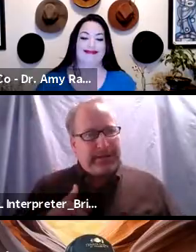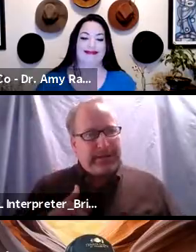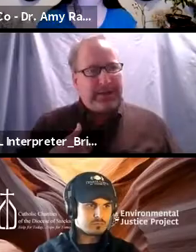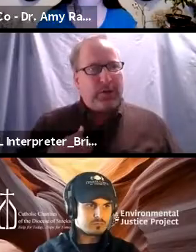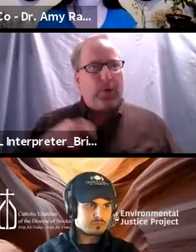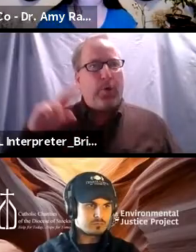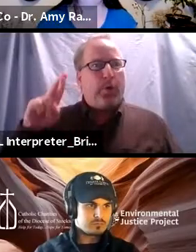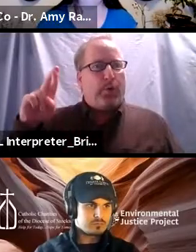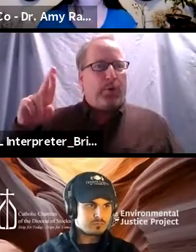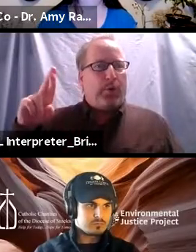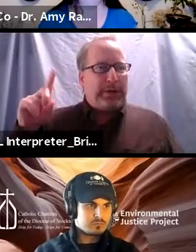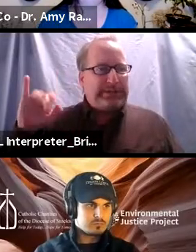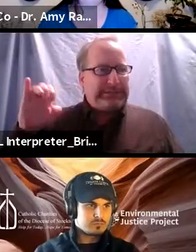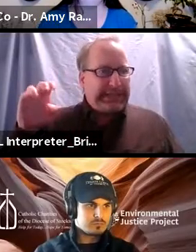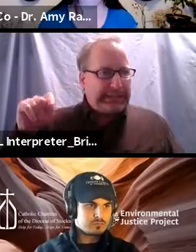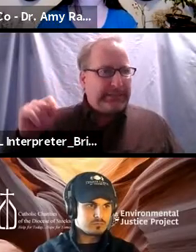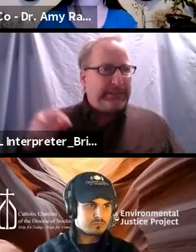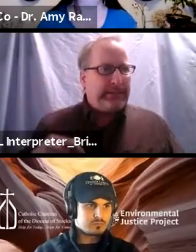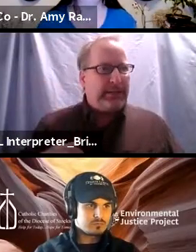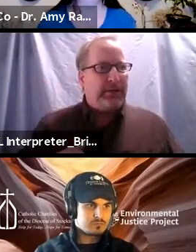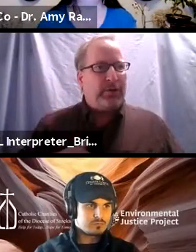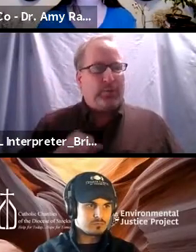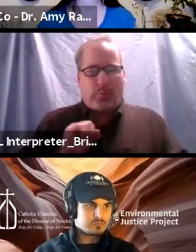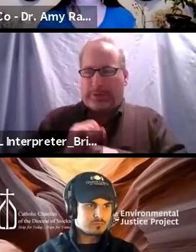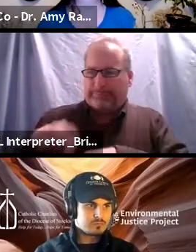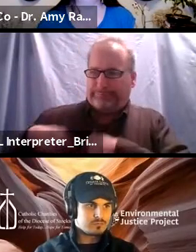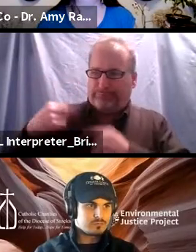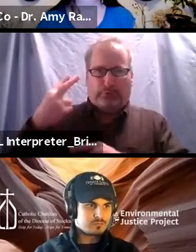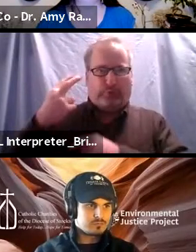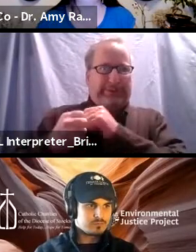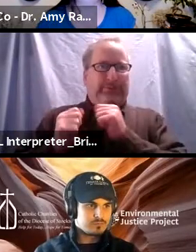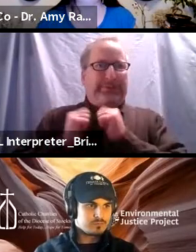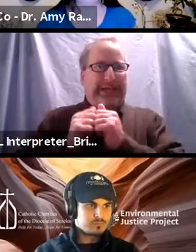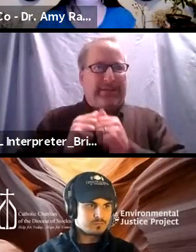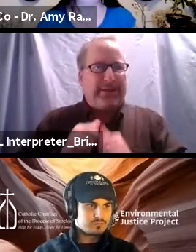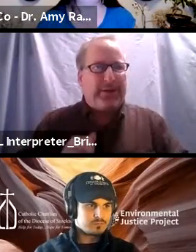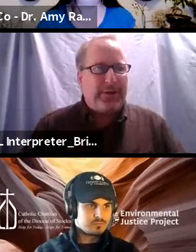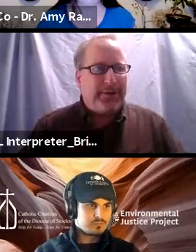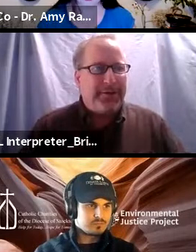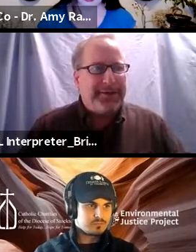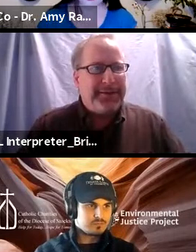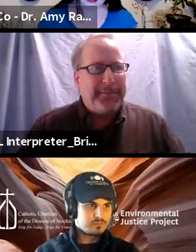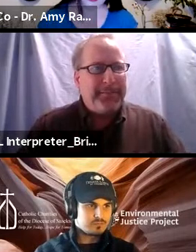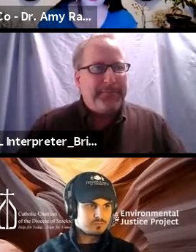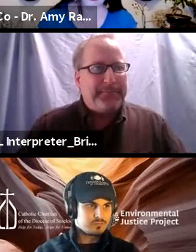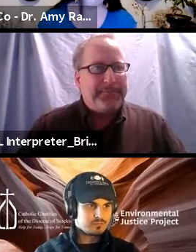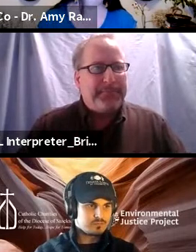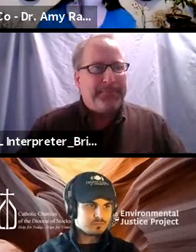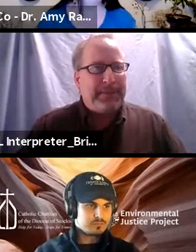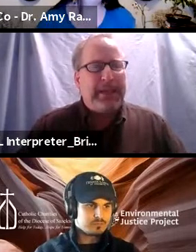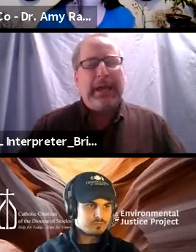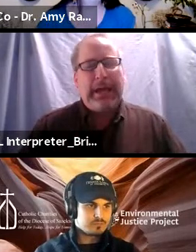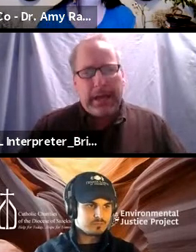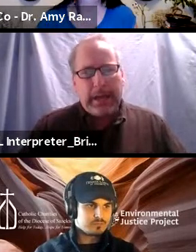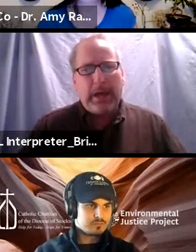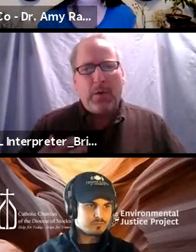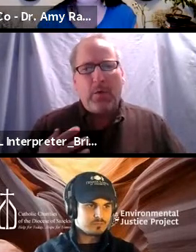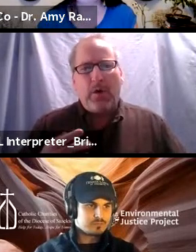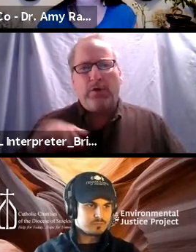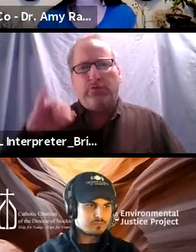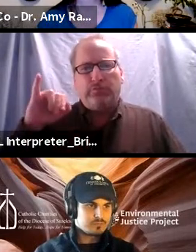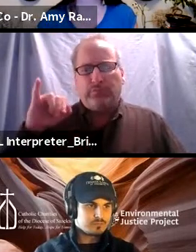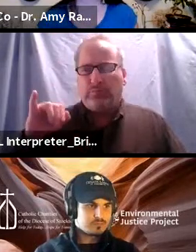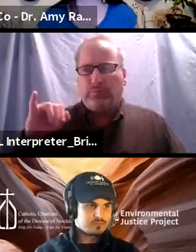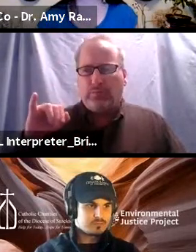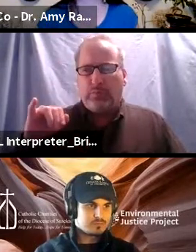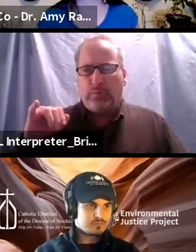think we all know now after working almost 2 years together, which feels pretty wild to say. But yeah, I mean, to Jessica's point, like we've